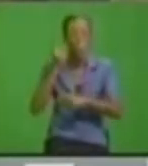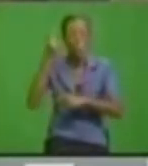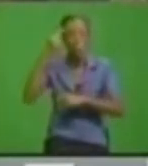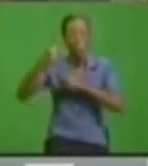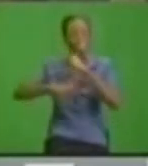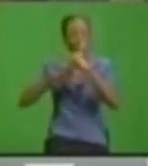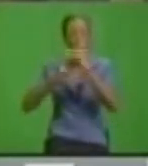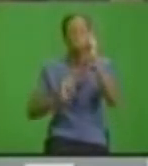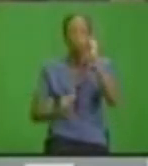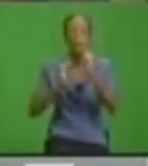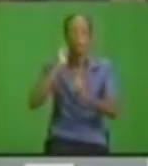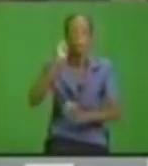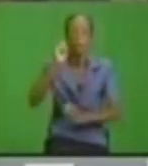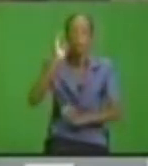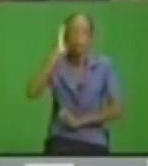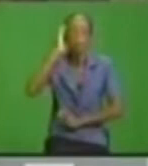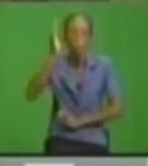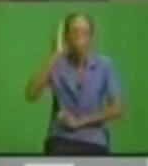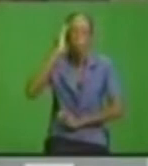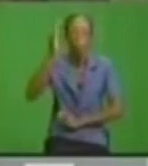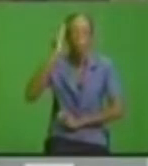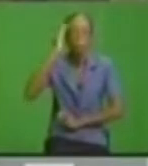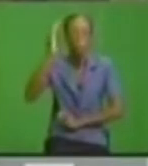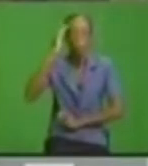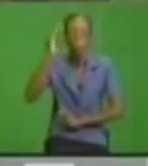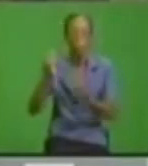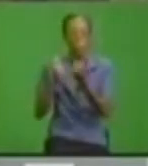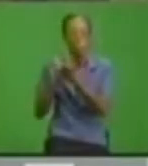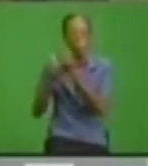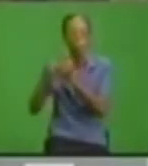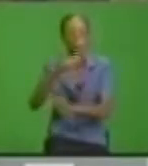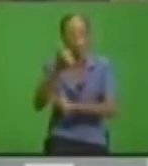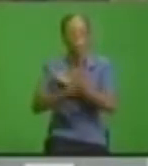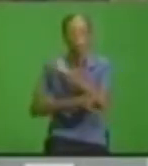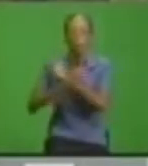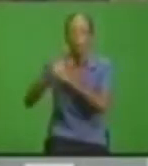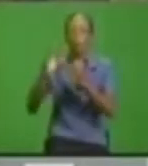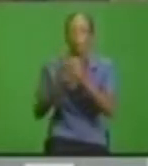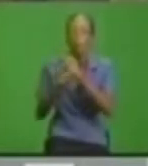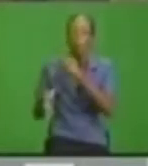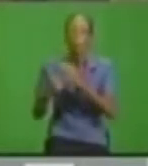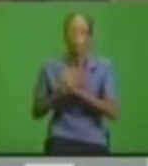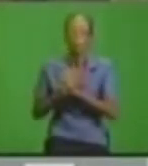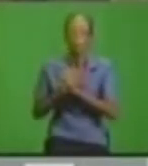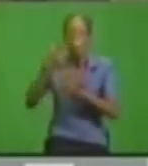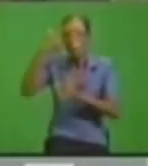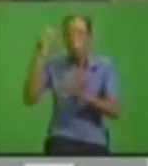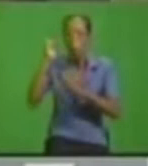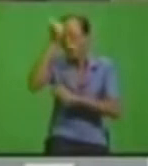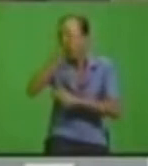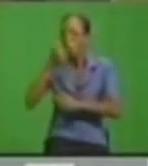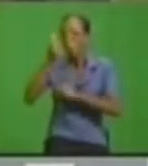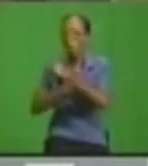on its experience of over a century of involvement in the oil industry to aid African countries in